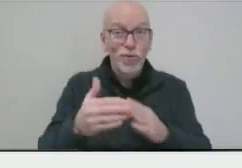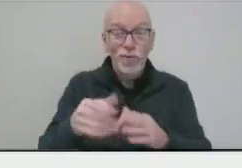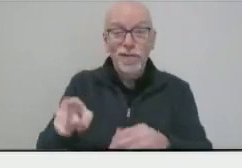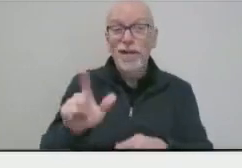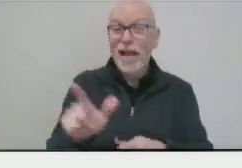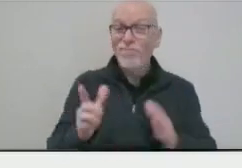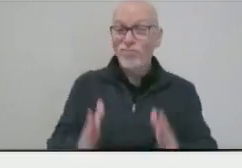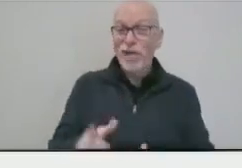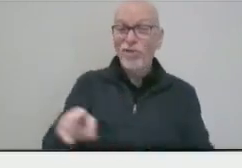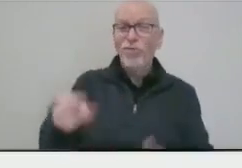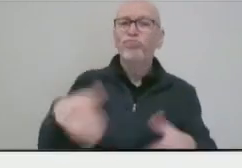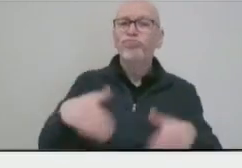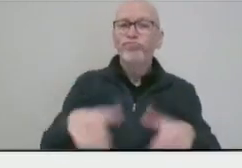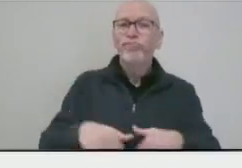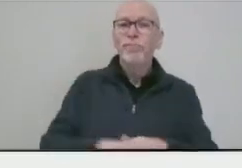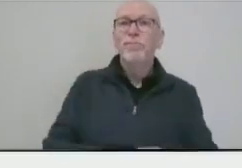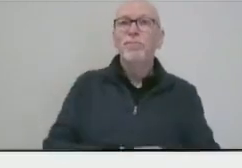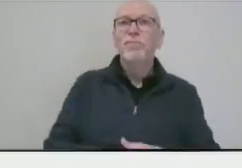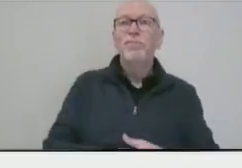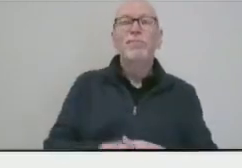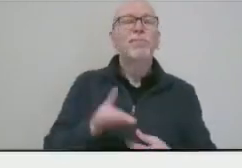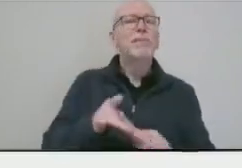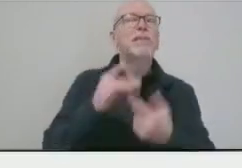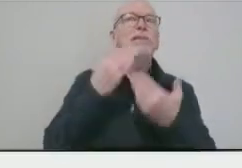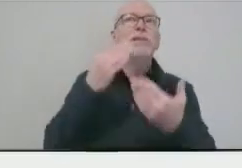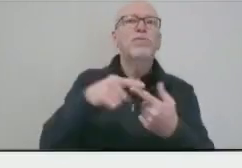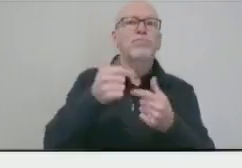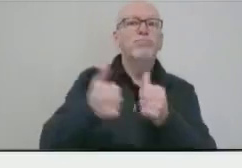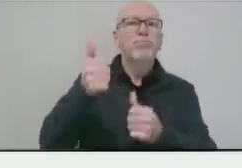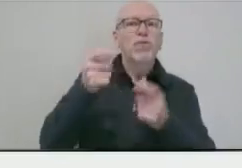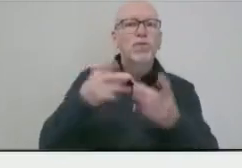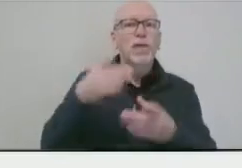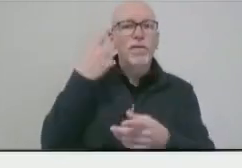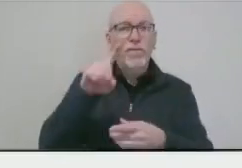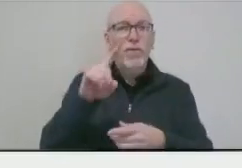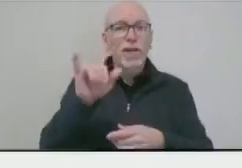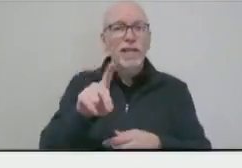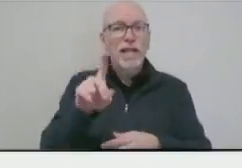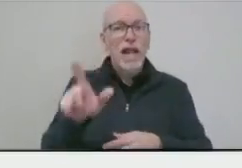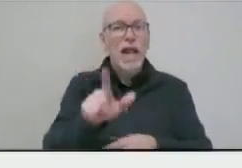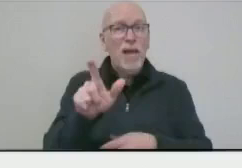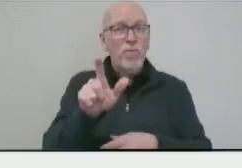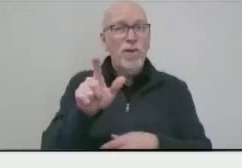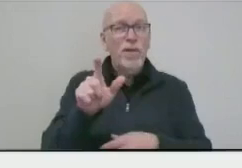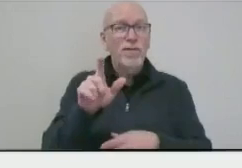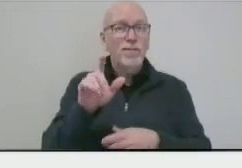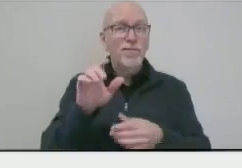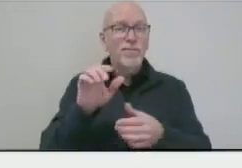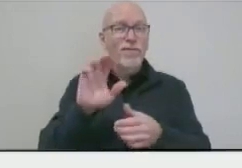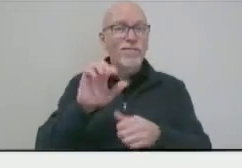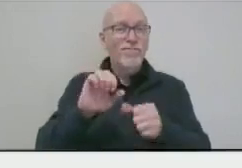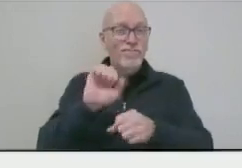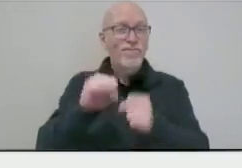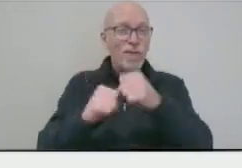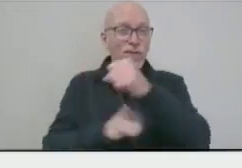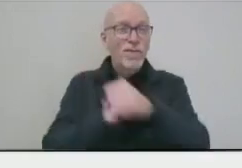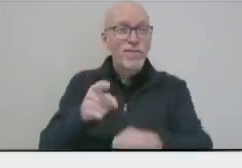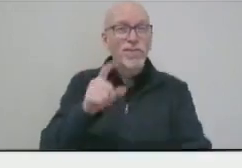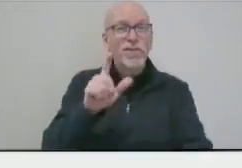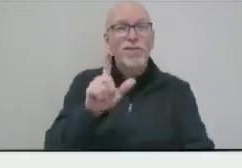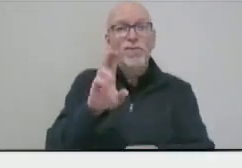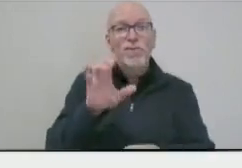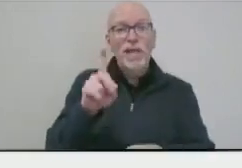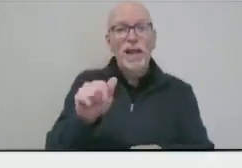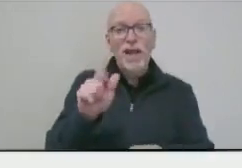librarians. Special thanks to the Executive Director of the Indiana Library Federation, Lucinda Nord, for arranging a training for librarians, so